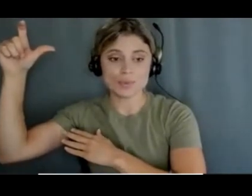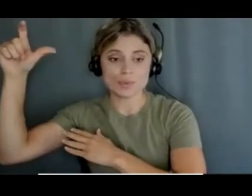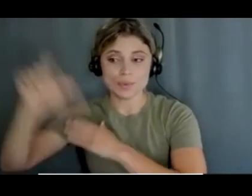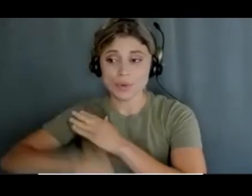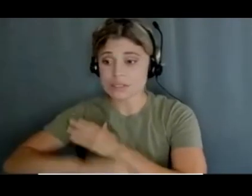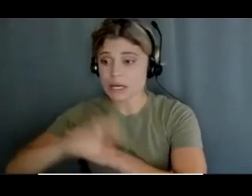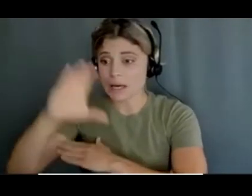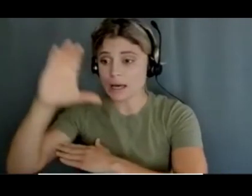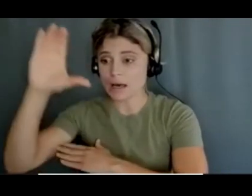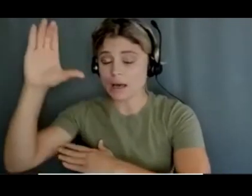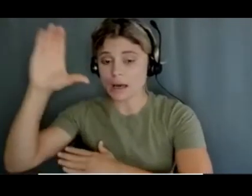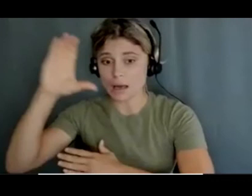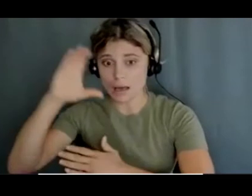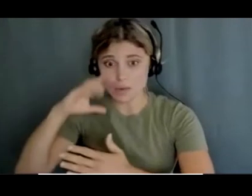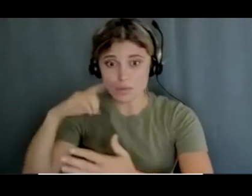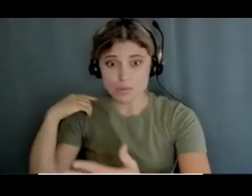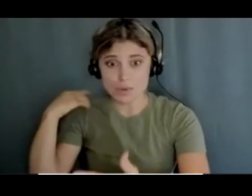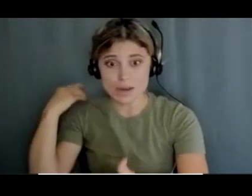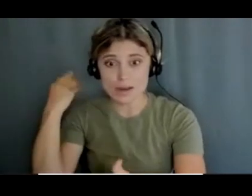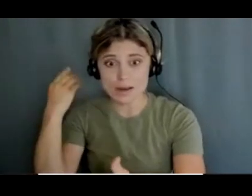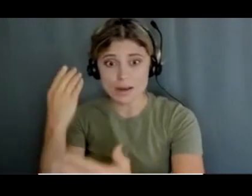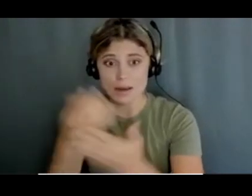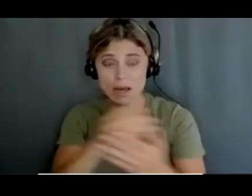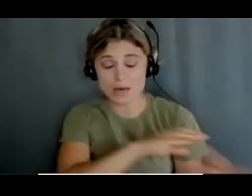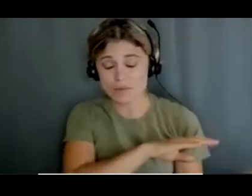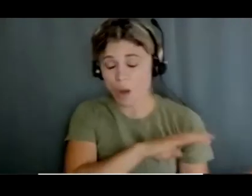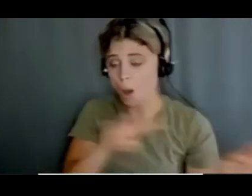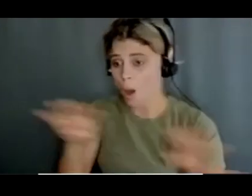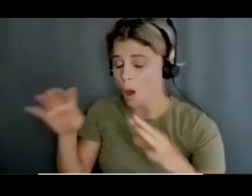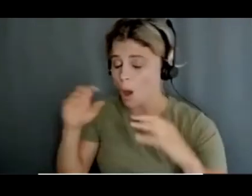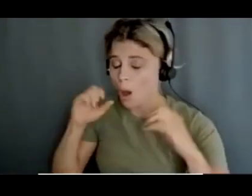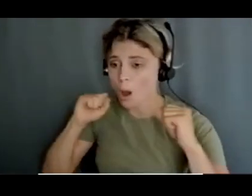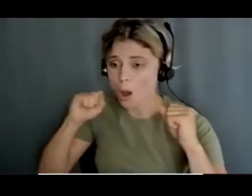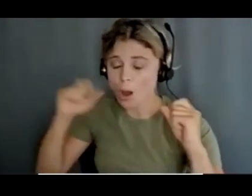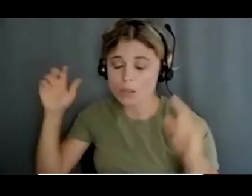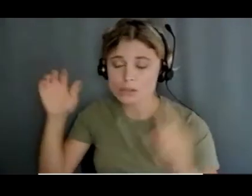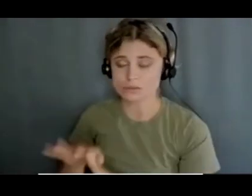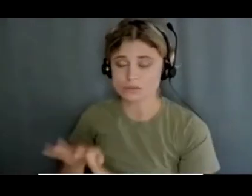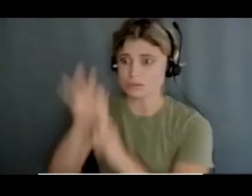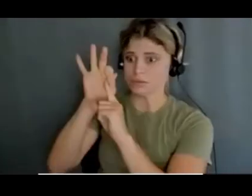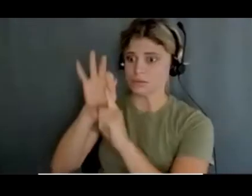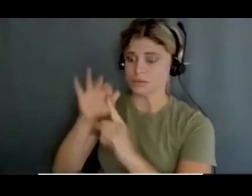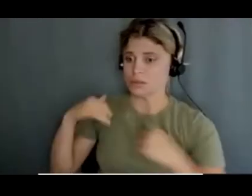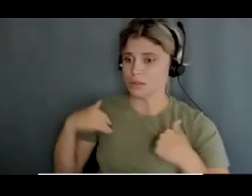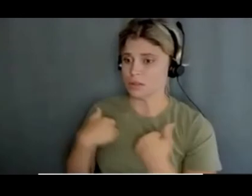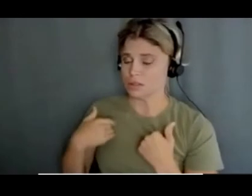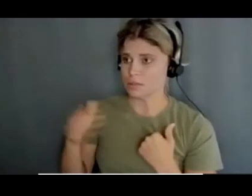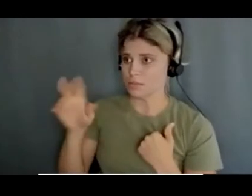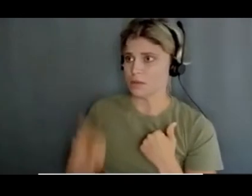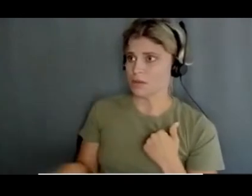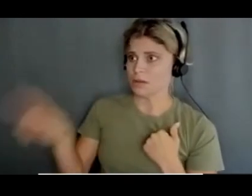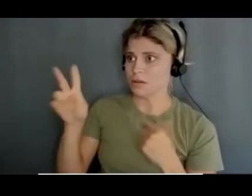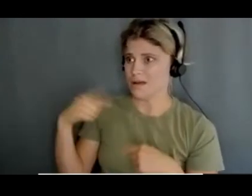they came upon the most extraordinary creature they had ever seen.